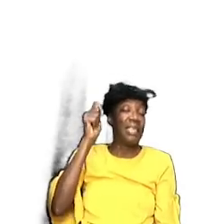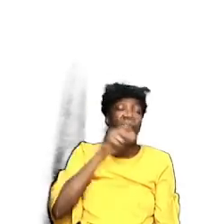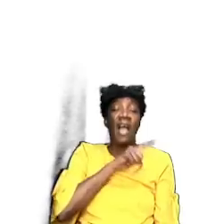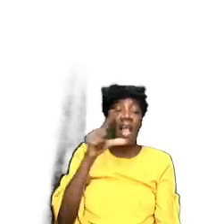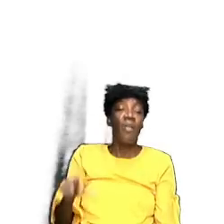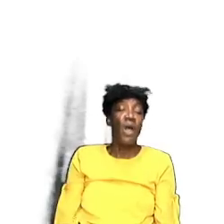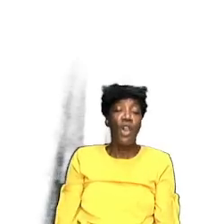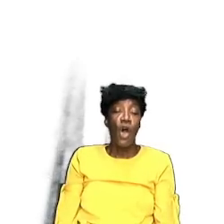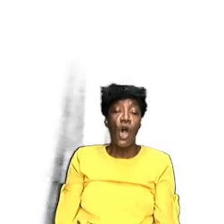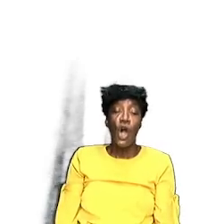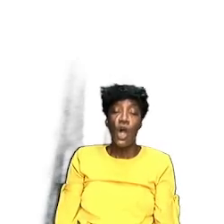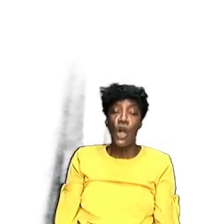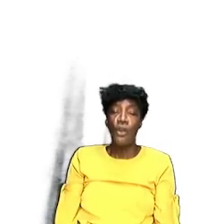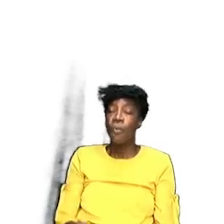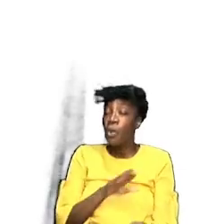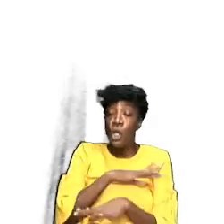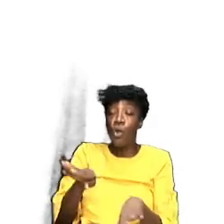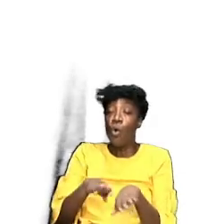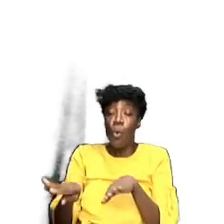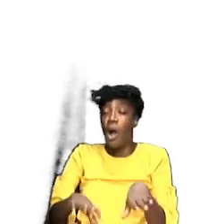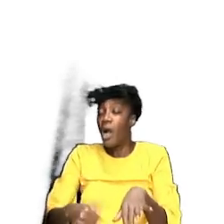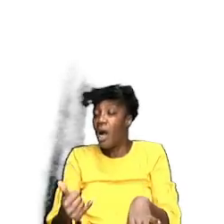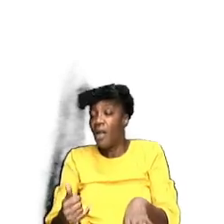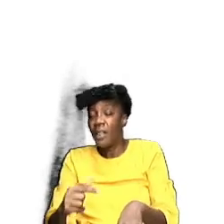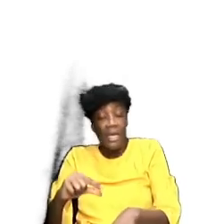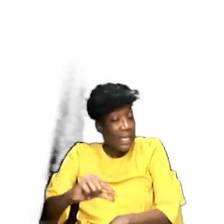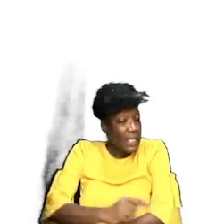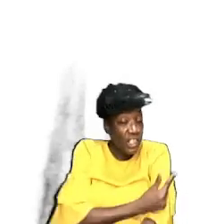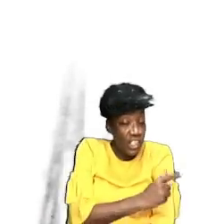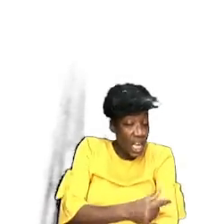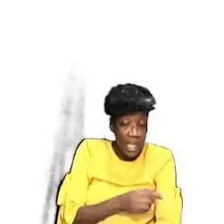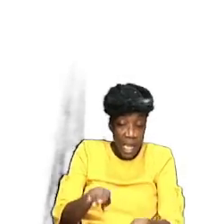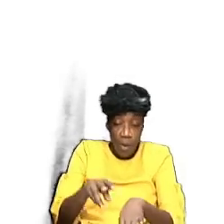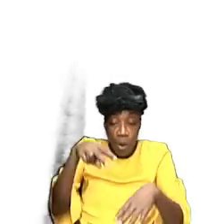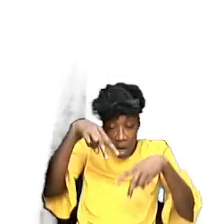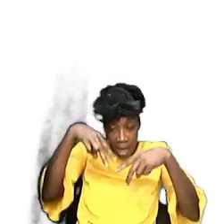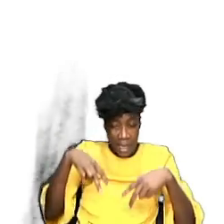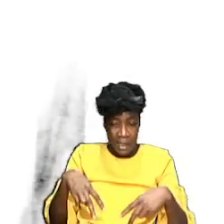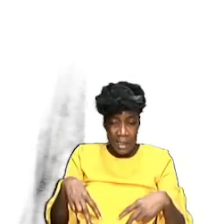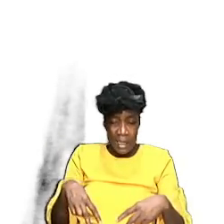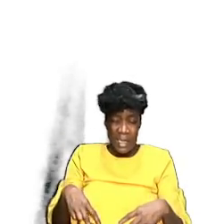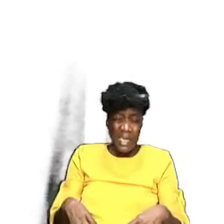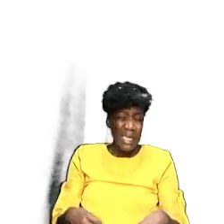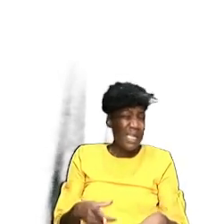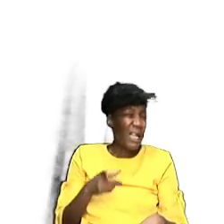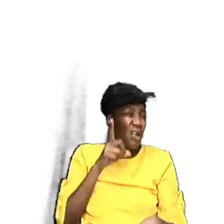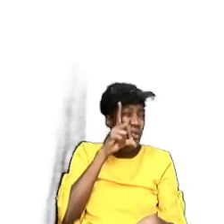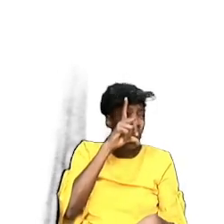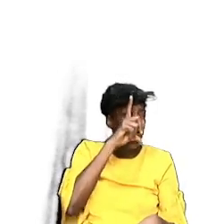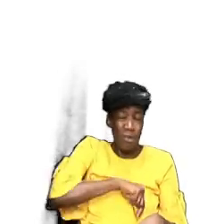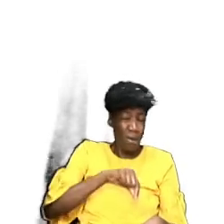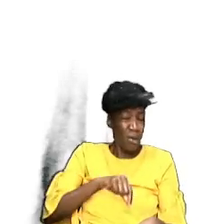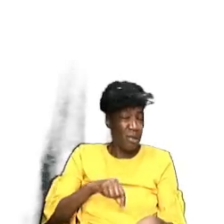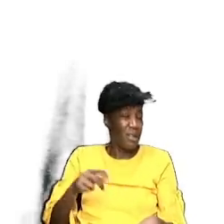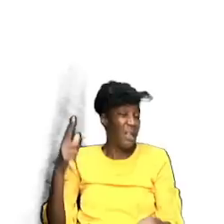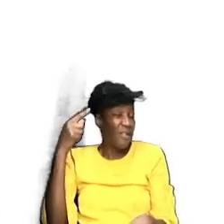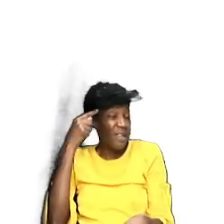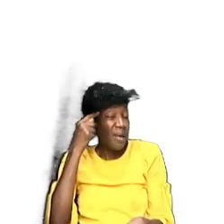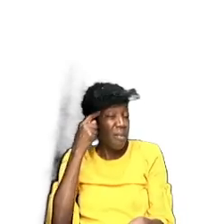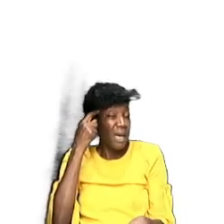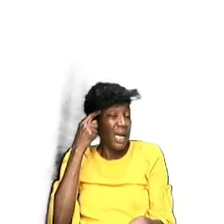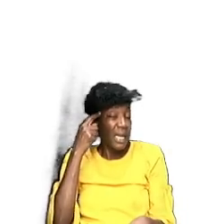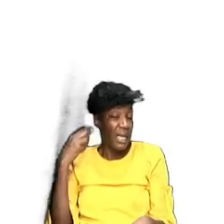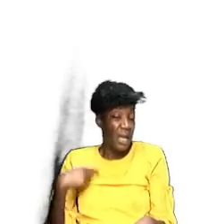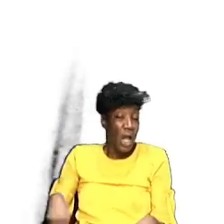ye henceforth walk not as other Gentiles walk, in the vanity of their mind. Amen. So when we talk about